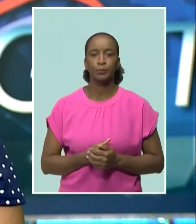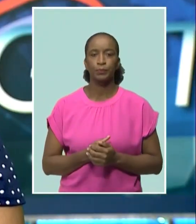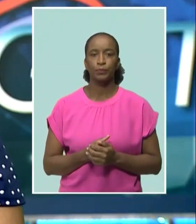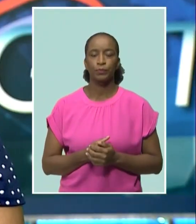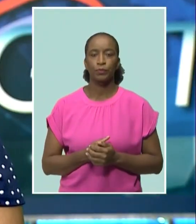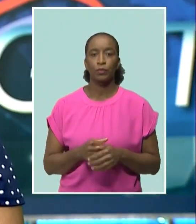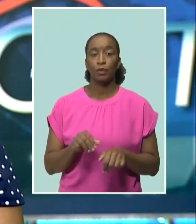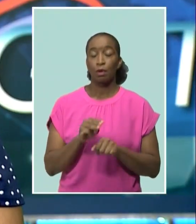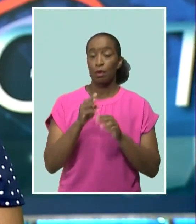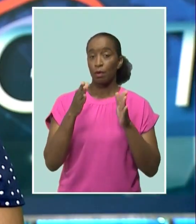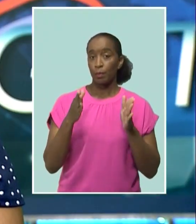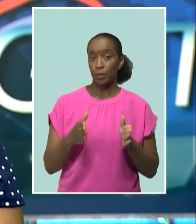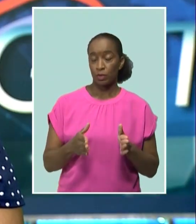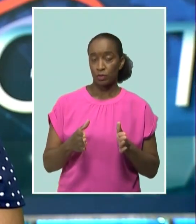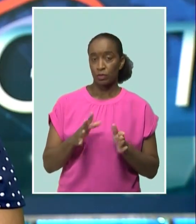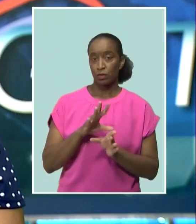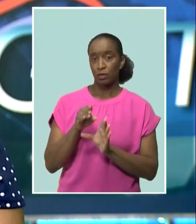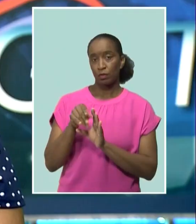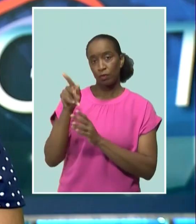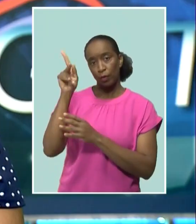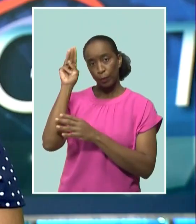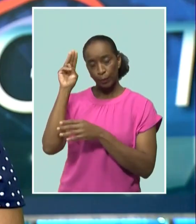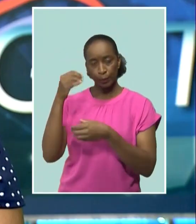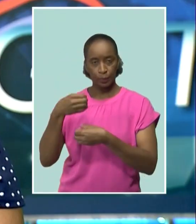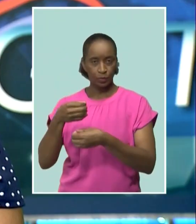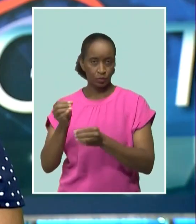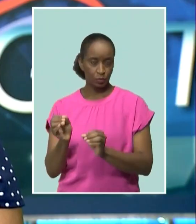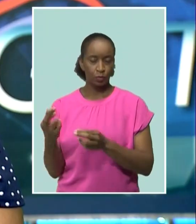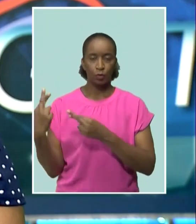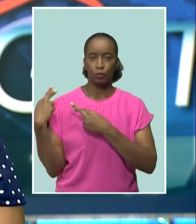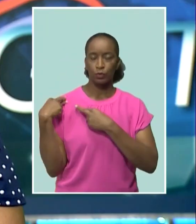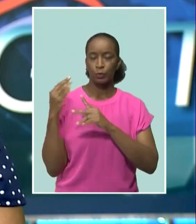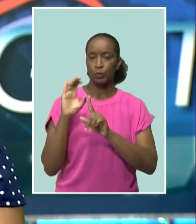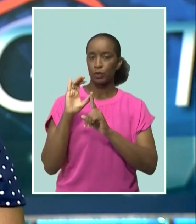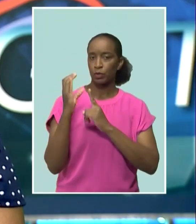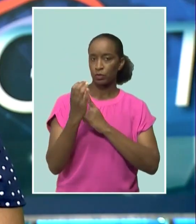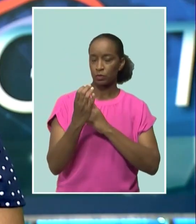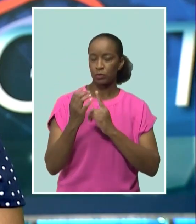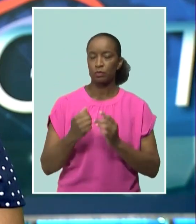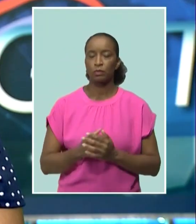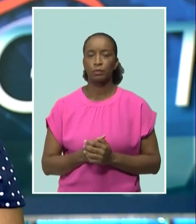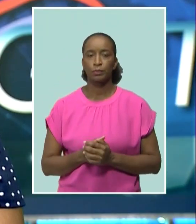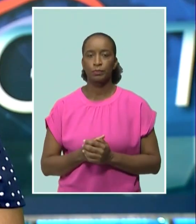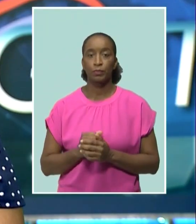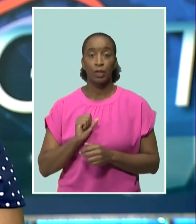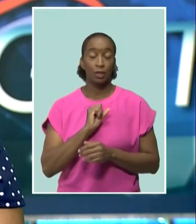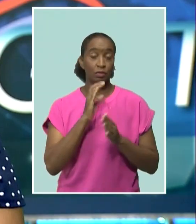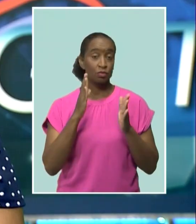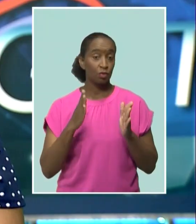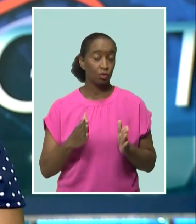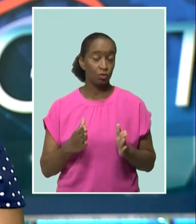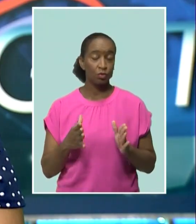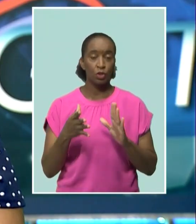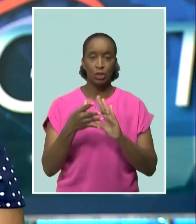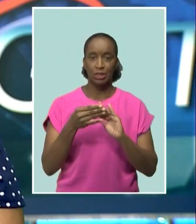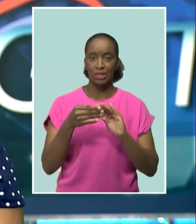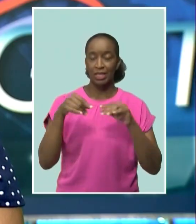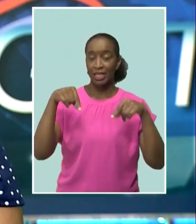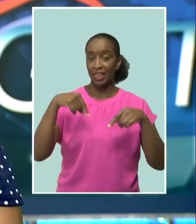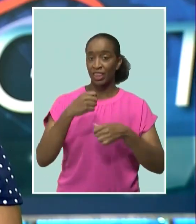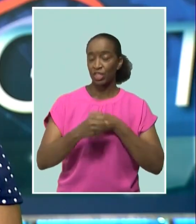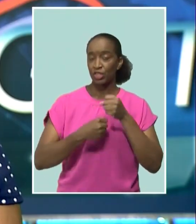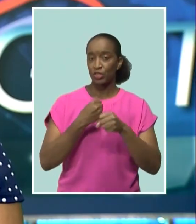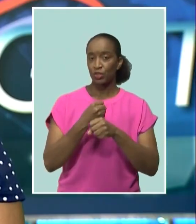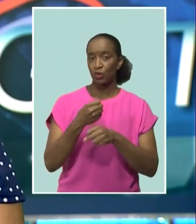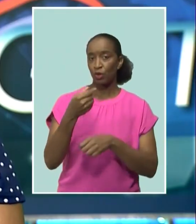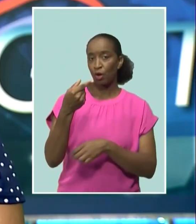Minister in the Prime Minister's office with responsibility for culture, Senator Dr. Shantel Monroe Knight, says this year's Gospel Fest is